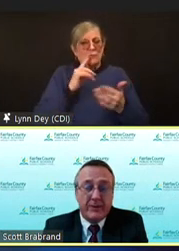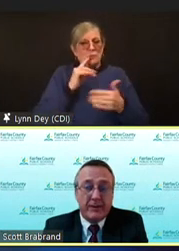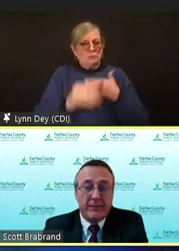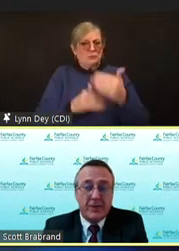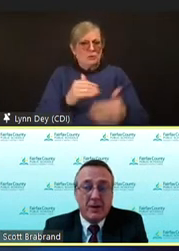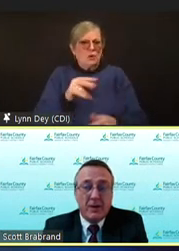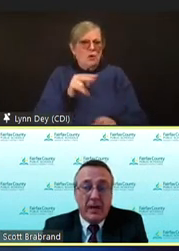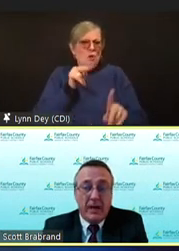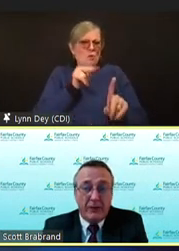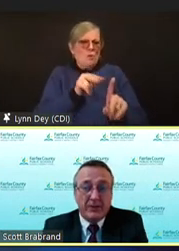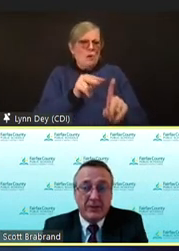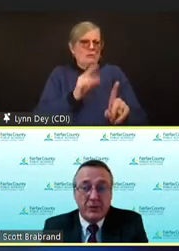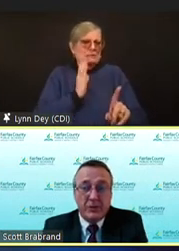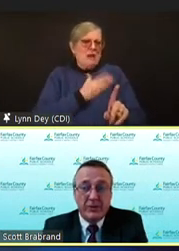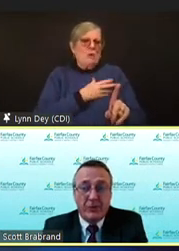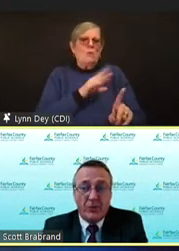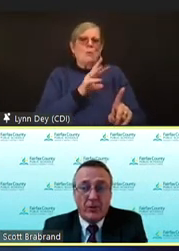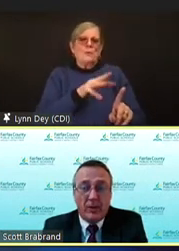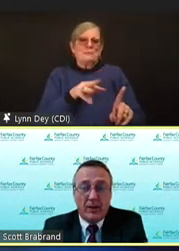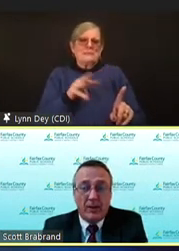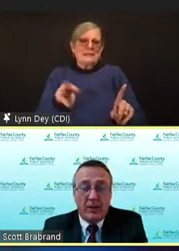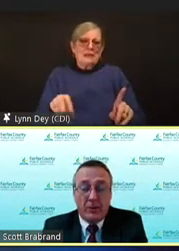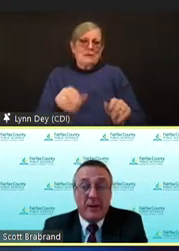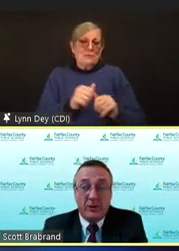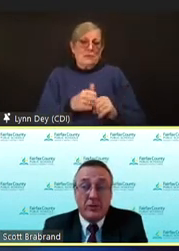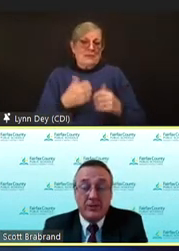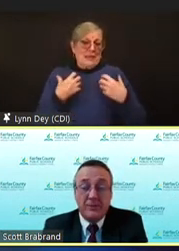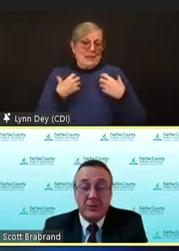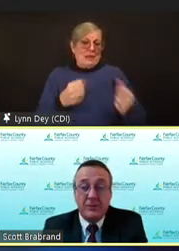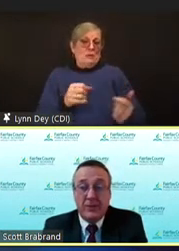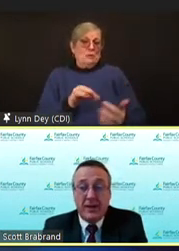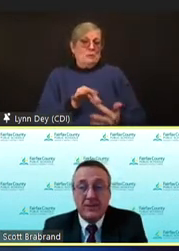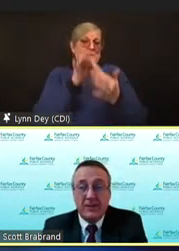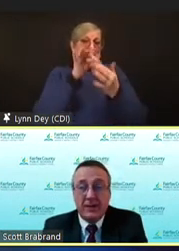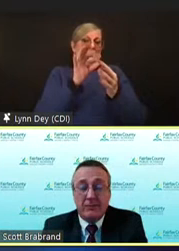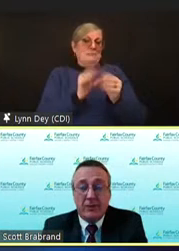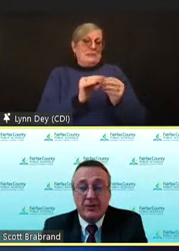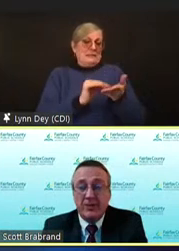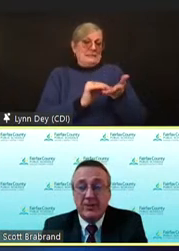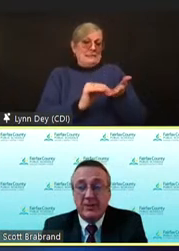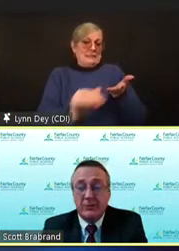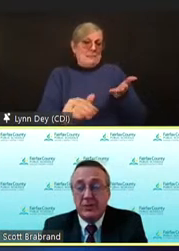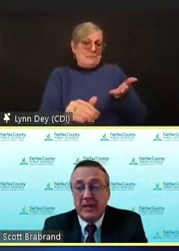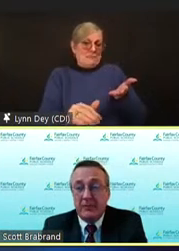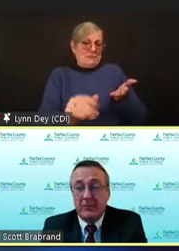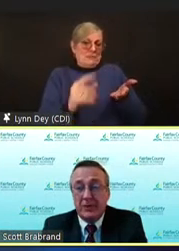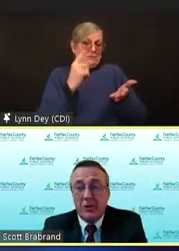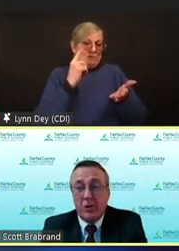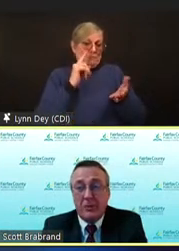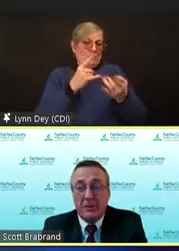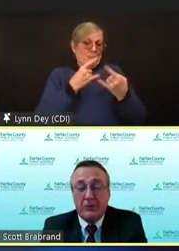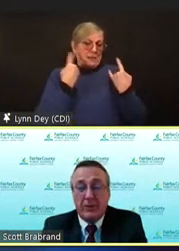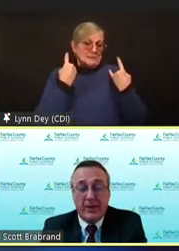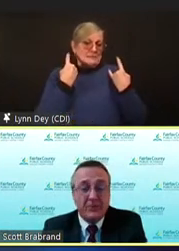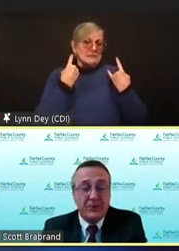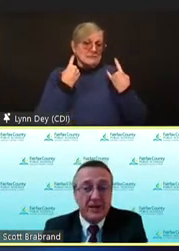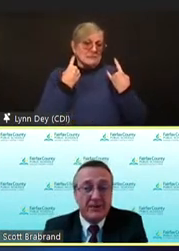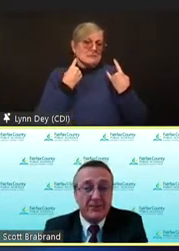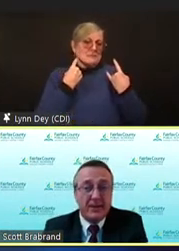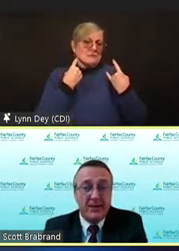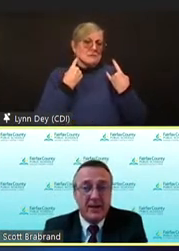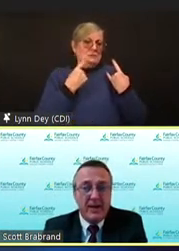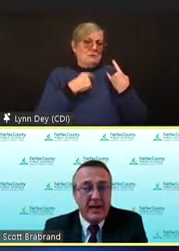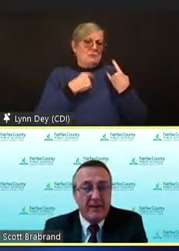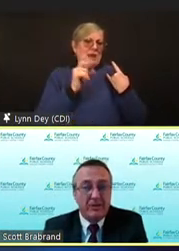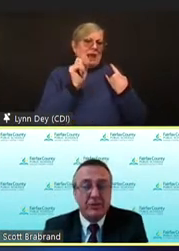around health exemptions for or medical exemptions for masks and religious exemptions. And I would just call people to the website